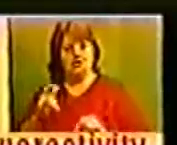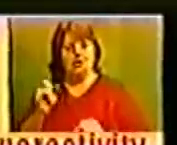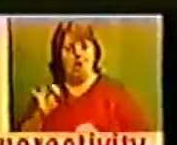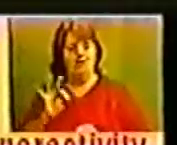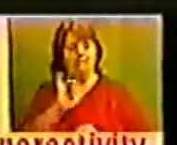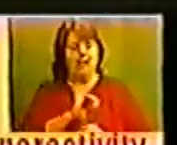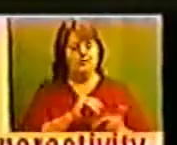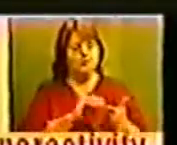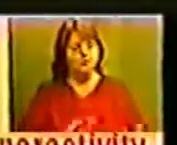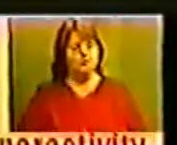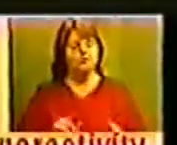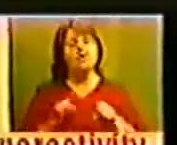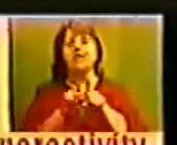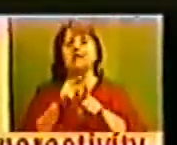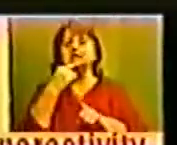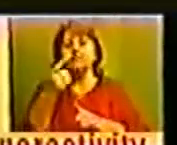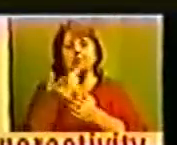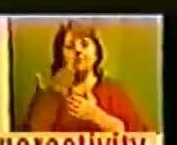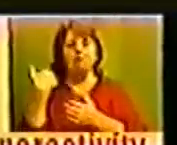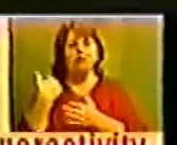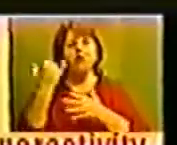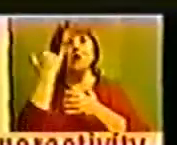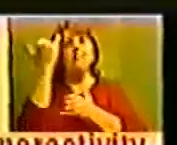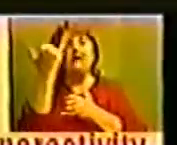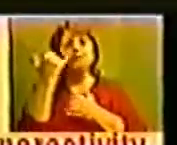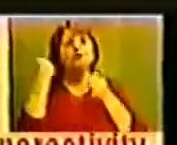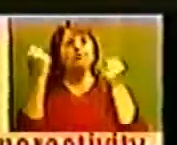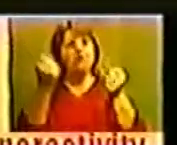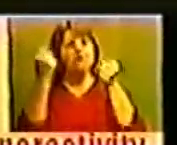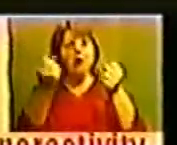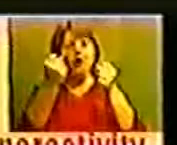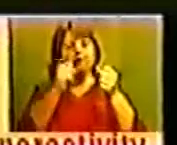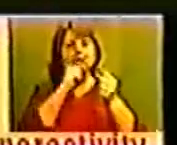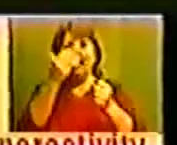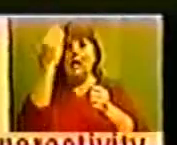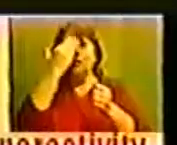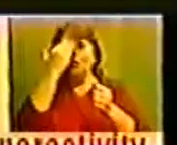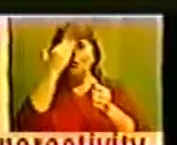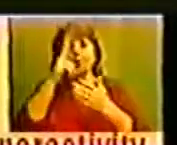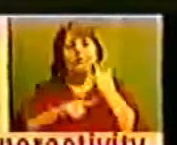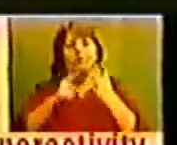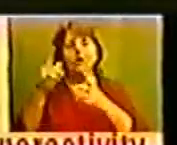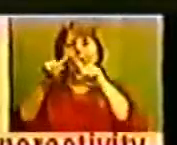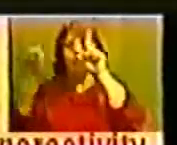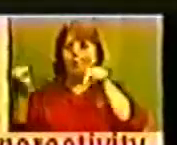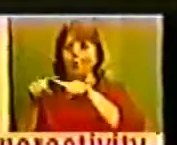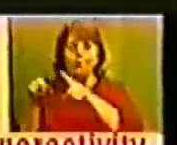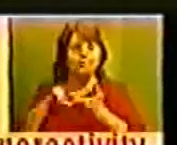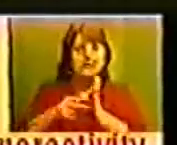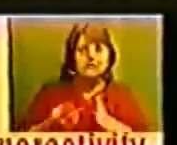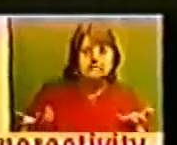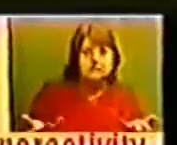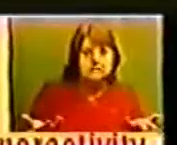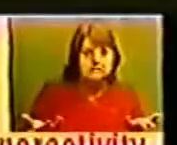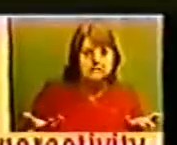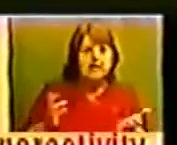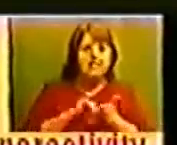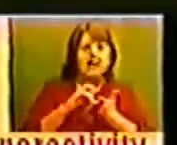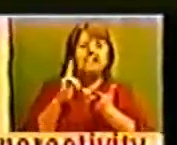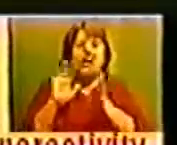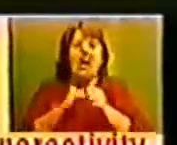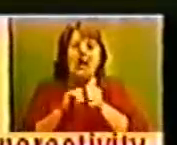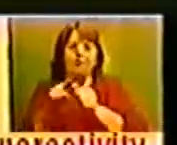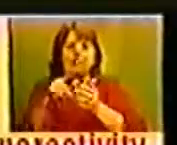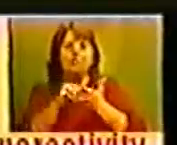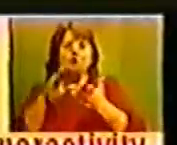student. And as we said before, imagine driving around and not knowing what the road signs mean. This is kind of how